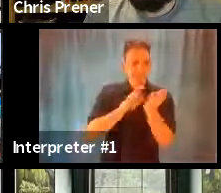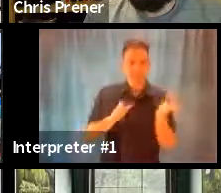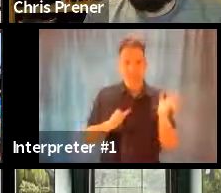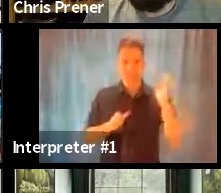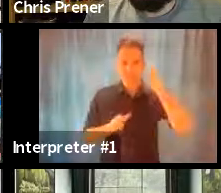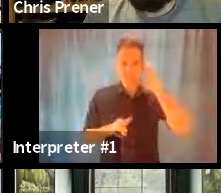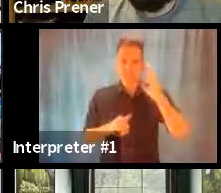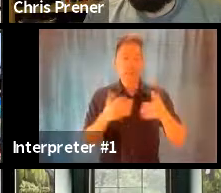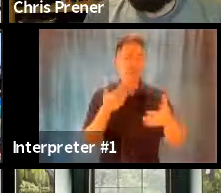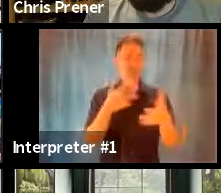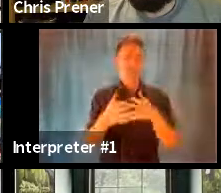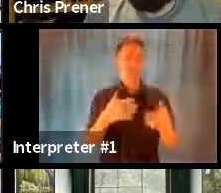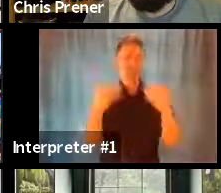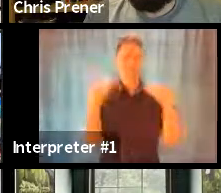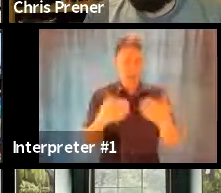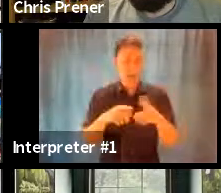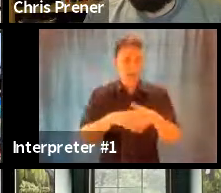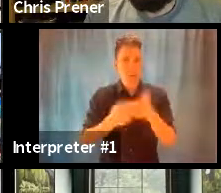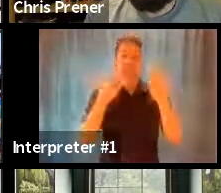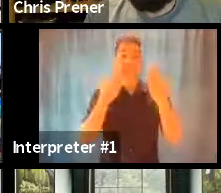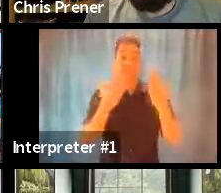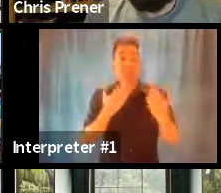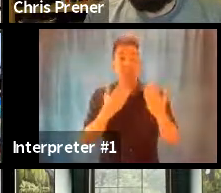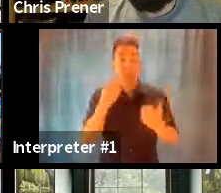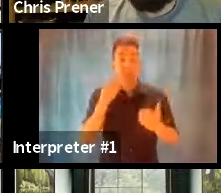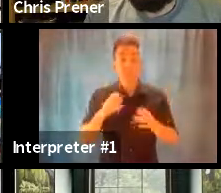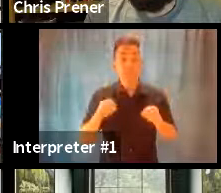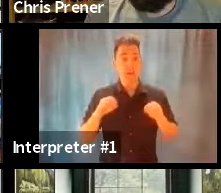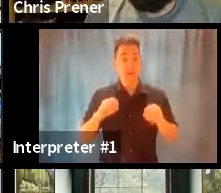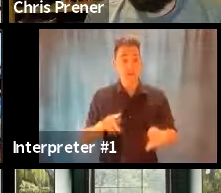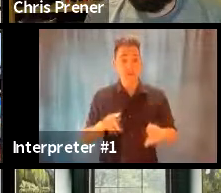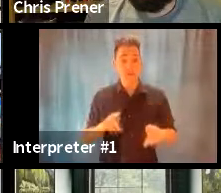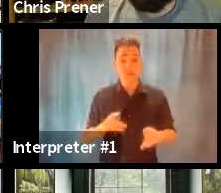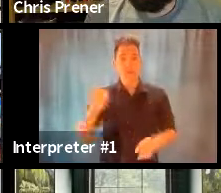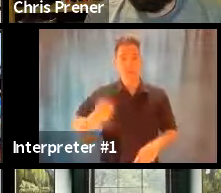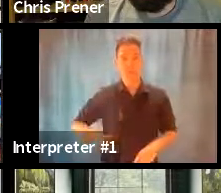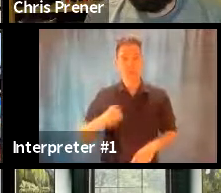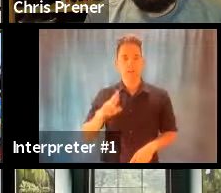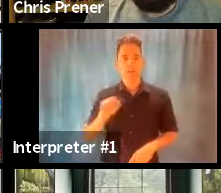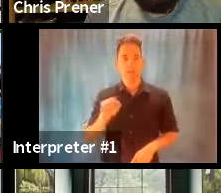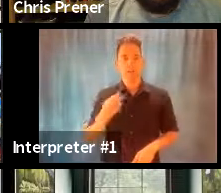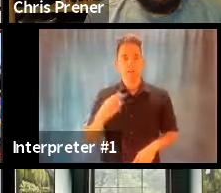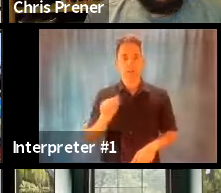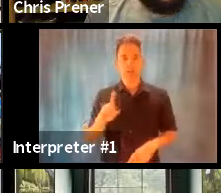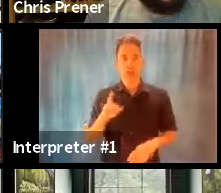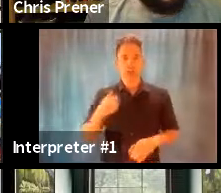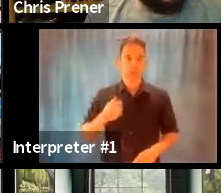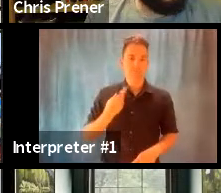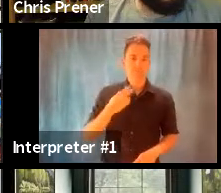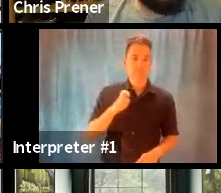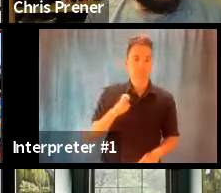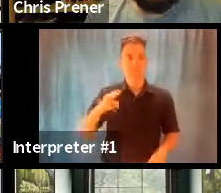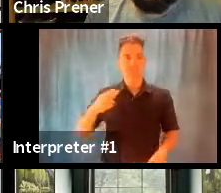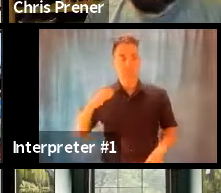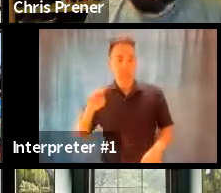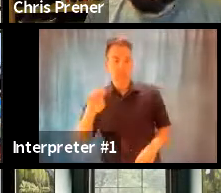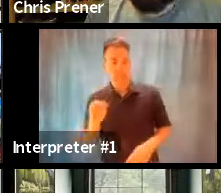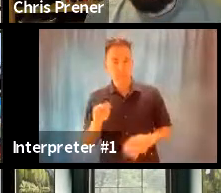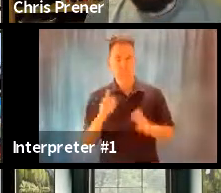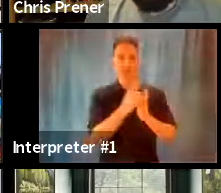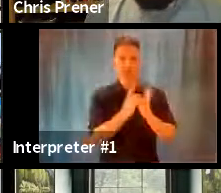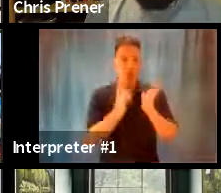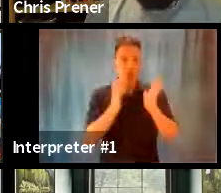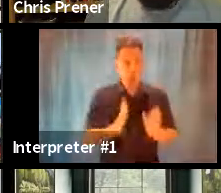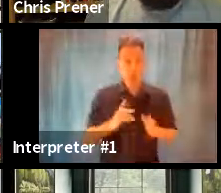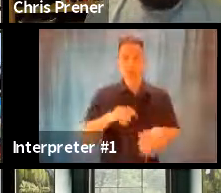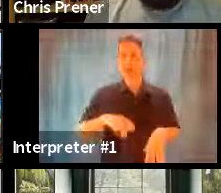started either way. Thank you for the opportunity to comment. My name is Rashad Statia. I use he, him pronouns. I'm an attorney and a mediator, and I'm the programs